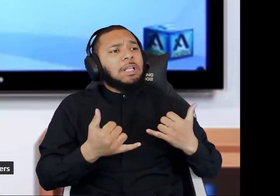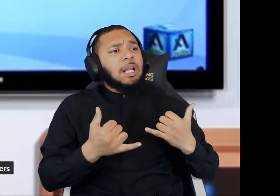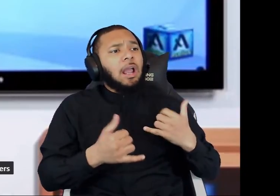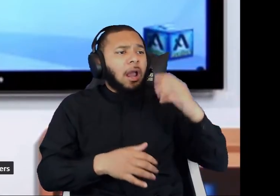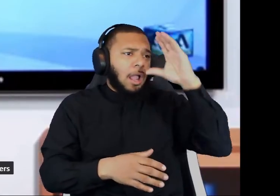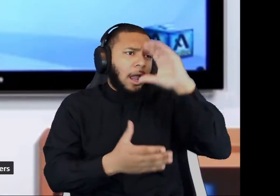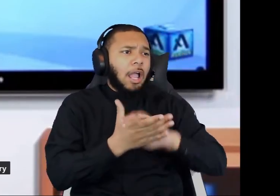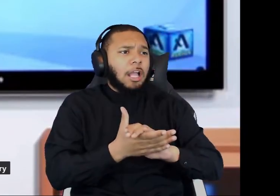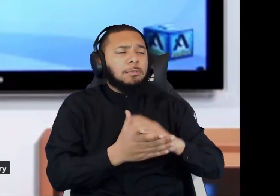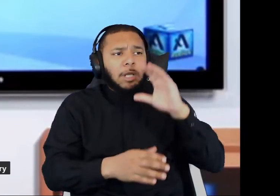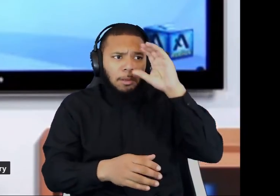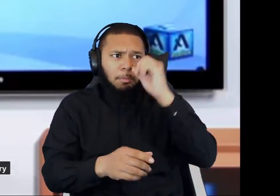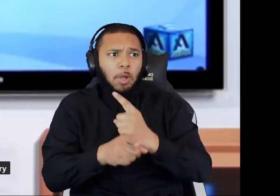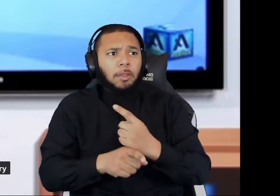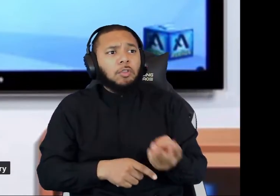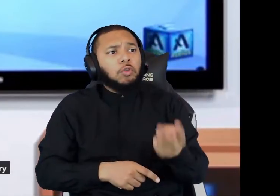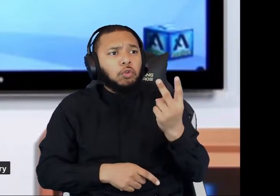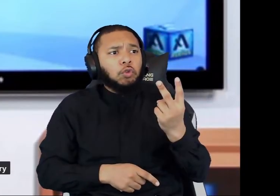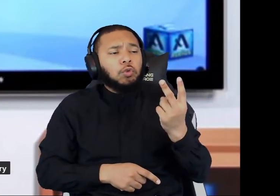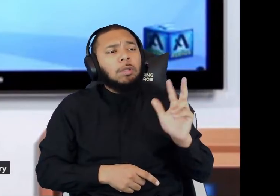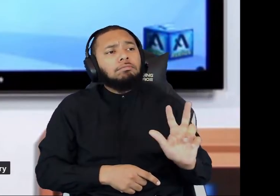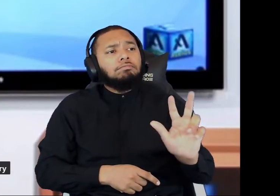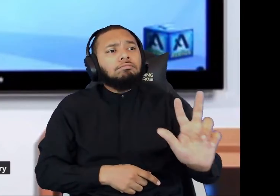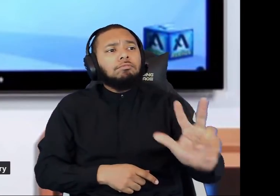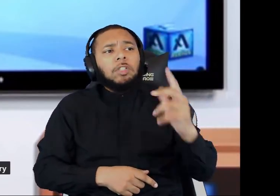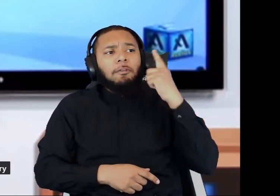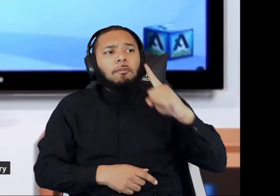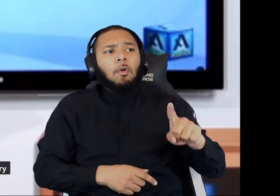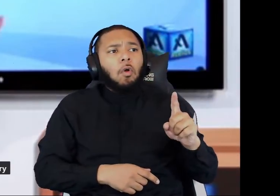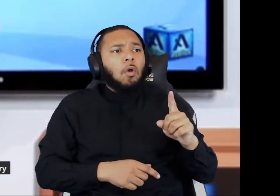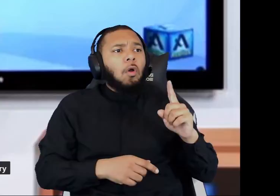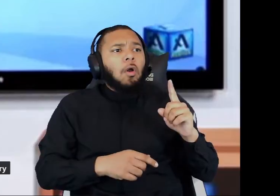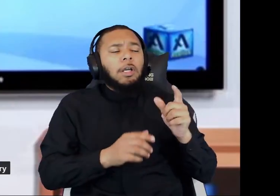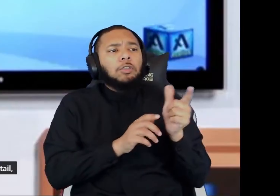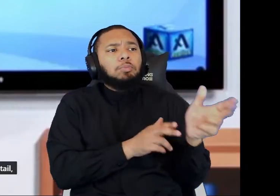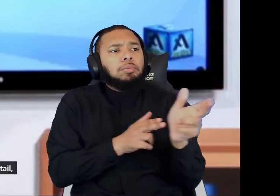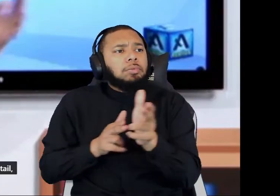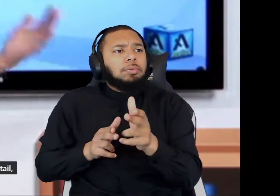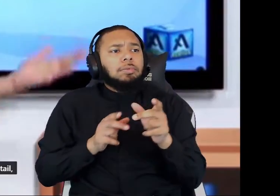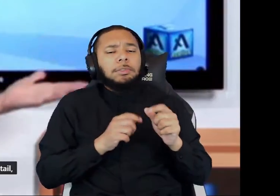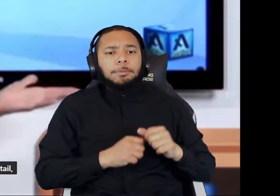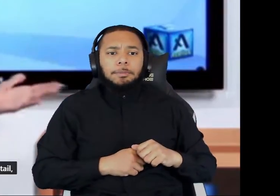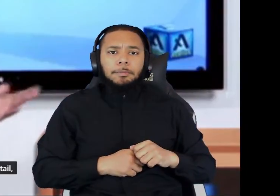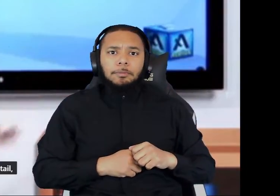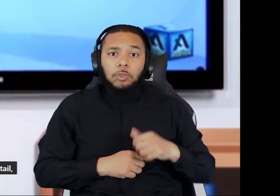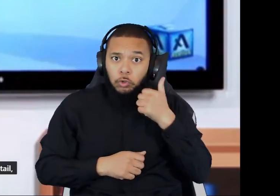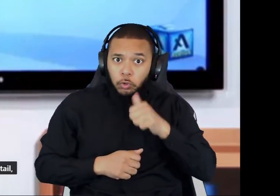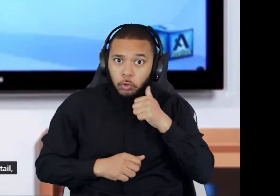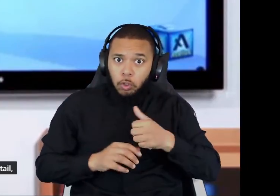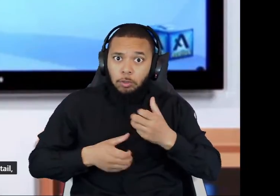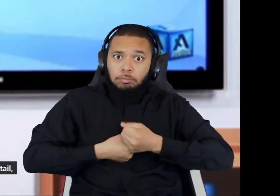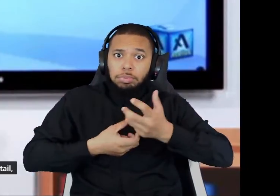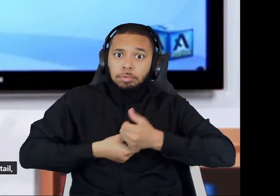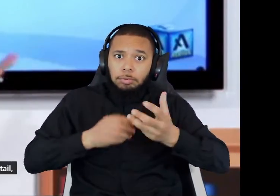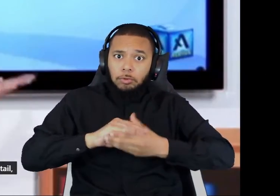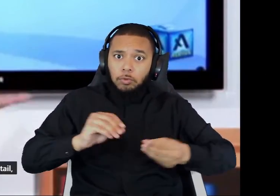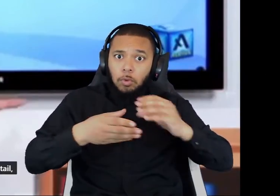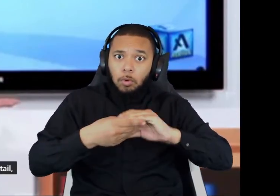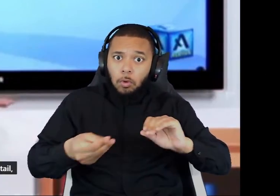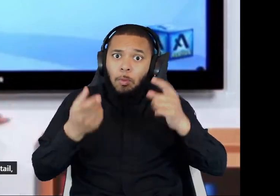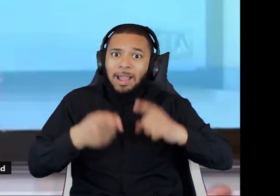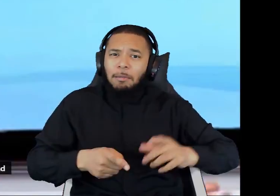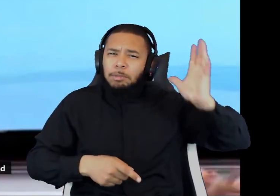off for their day's shooting. Here's the girl telling a story now that happened before. She's giving some detail that